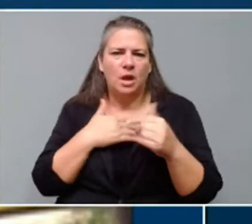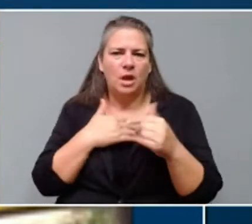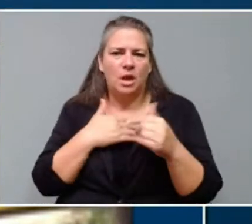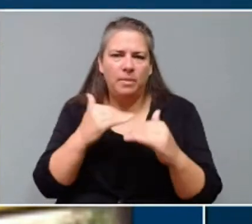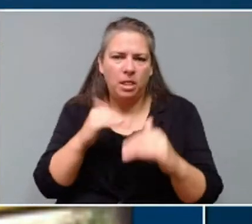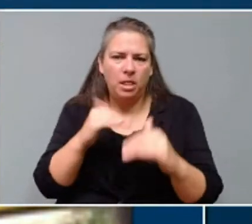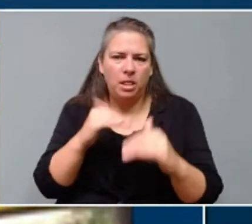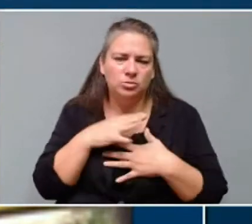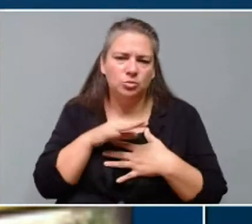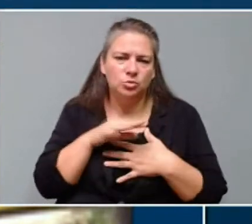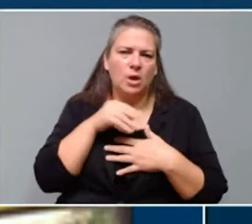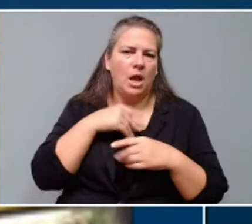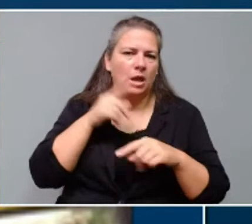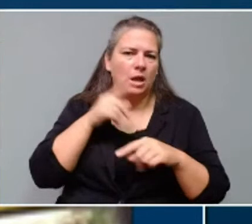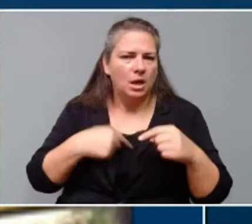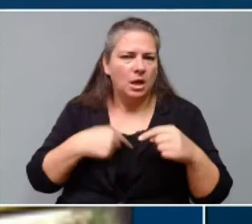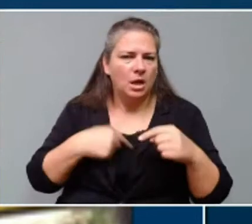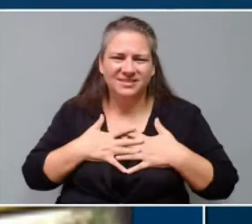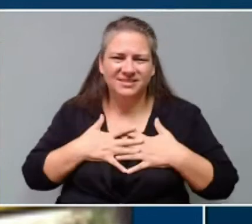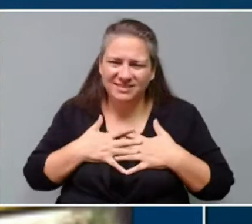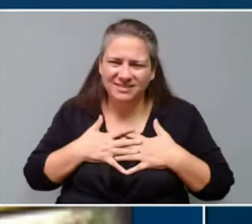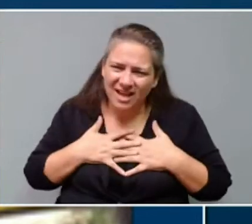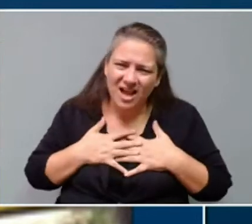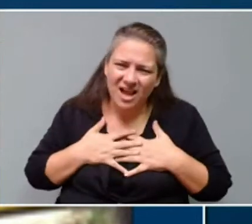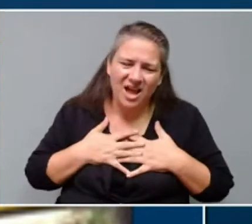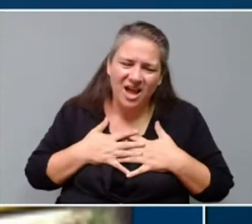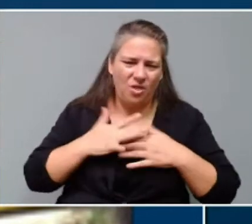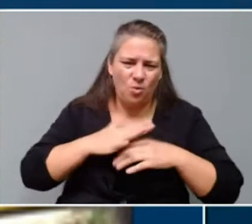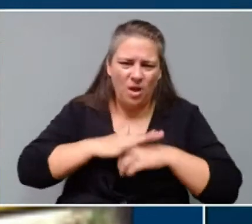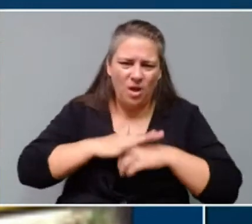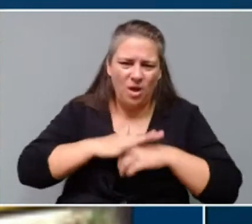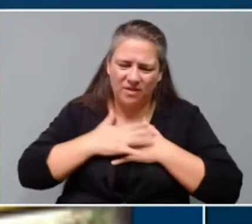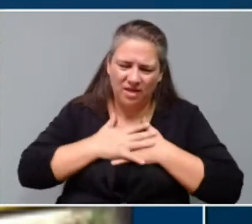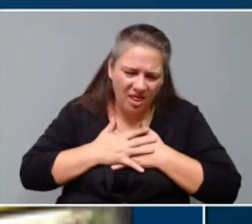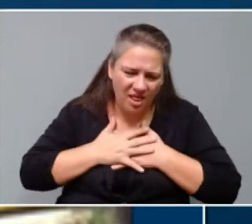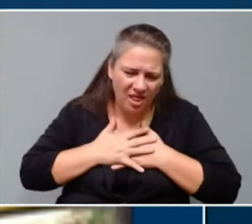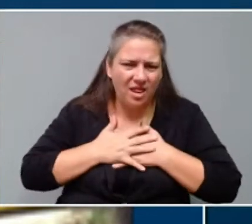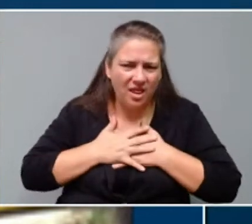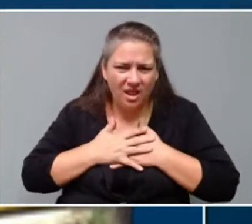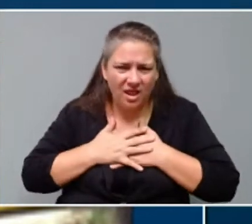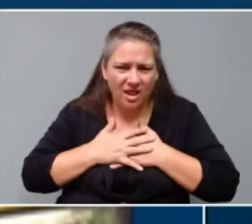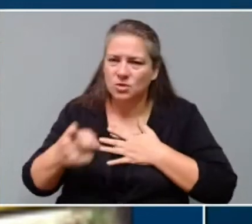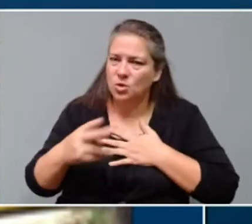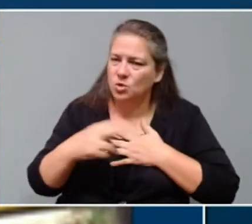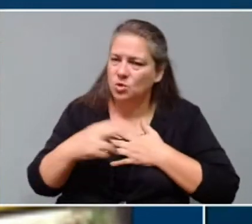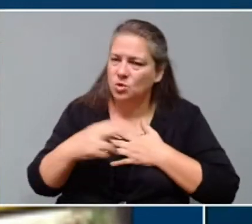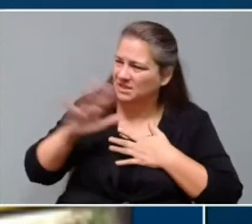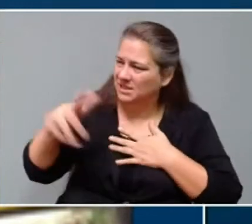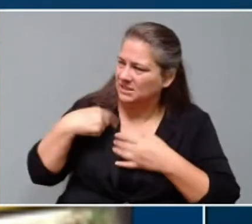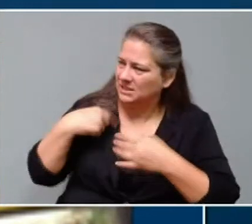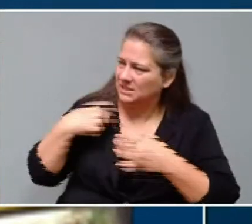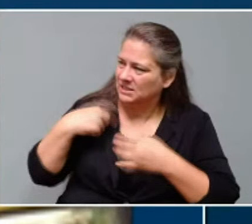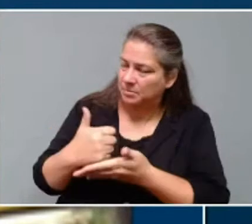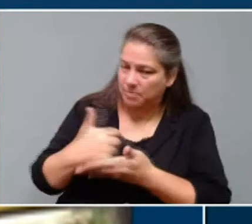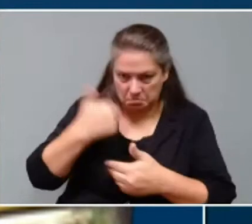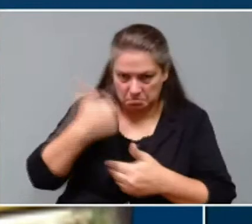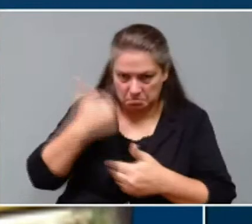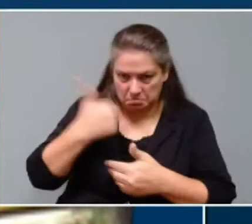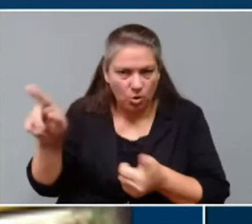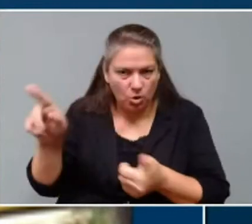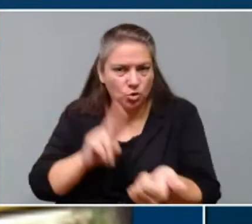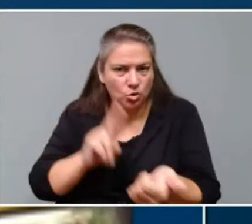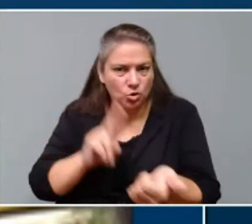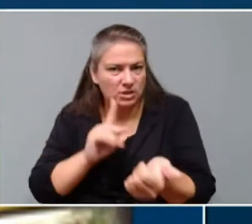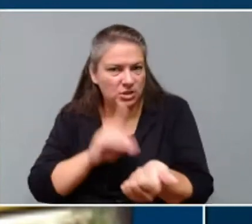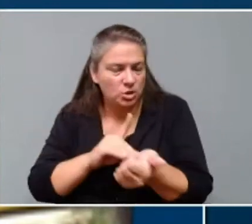it. And when I told the nurse I need help, I remember nurses and doctors rushing